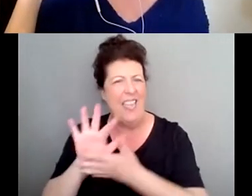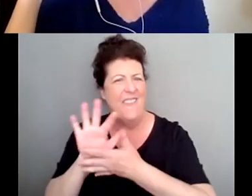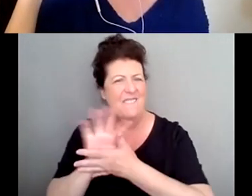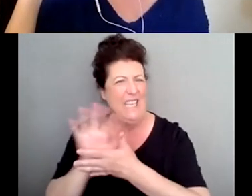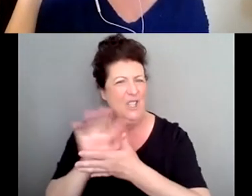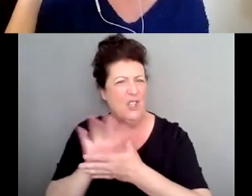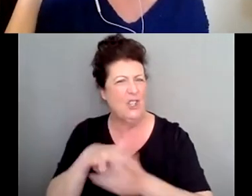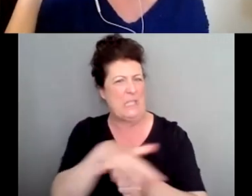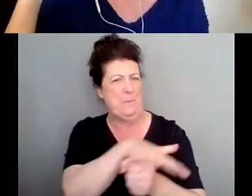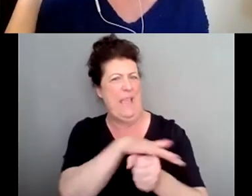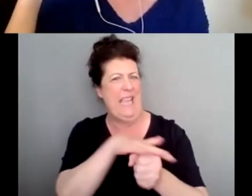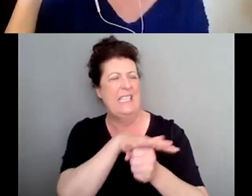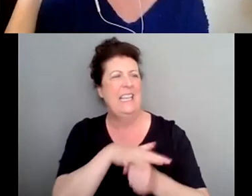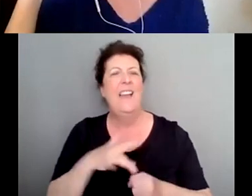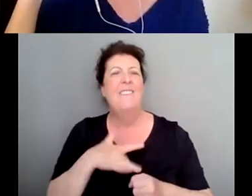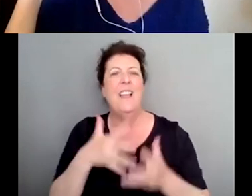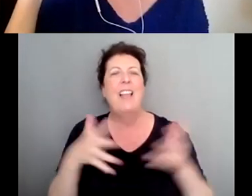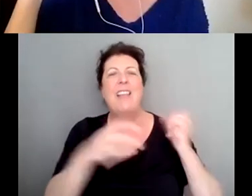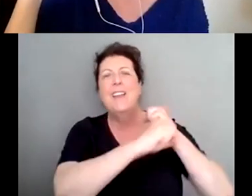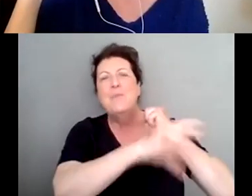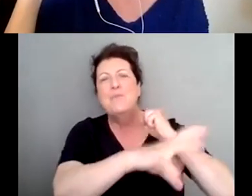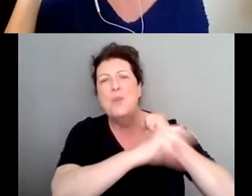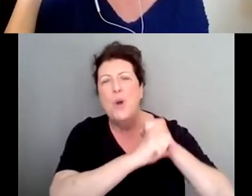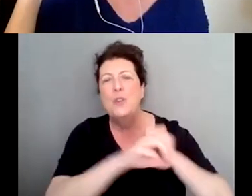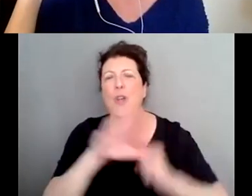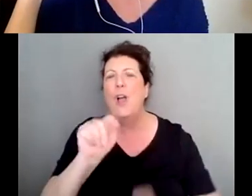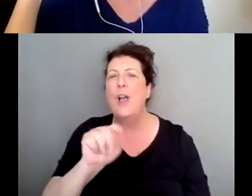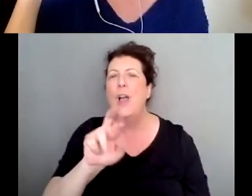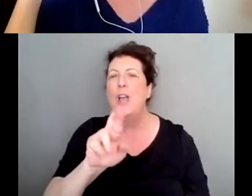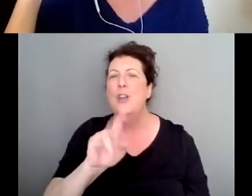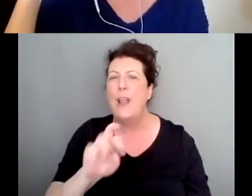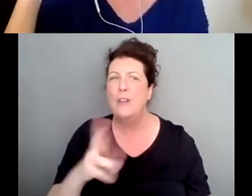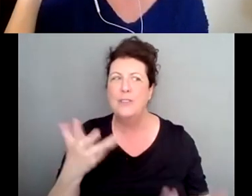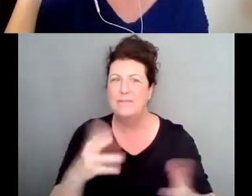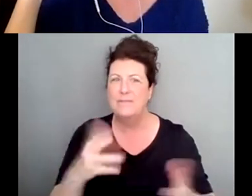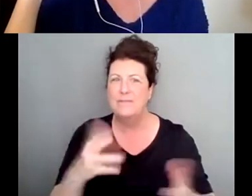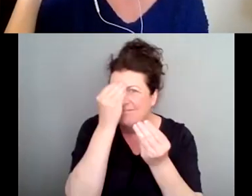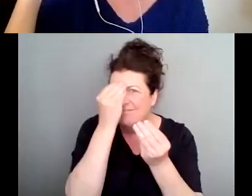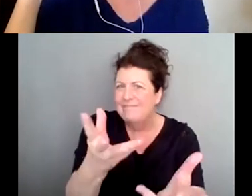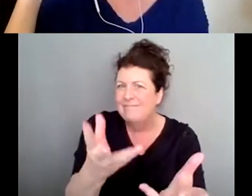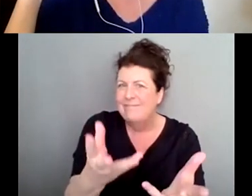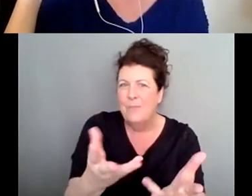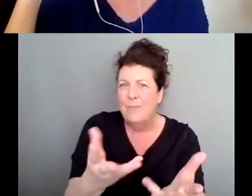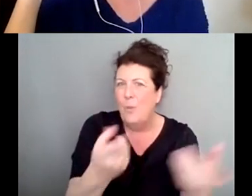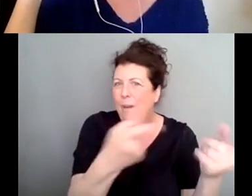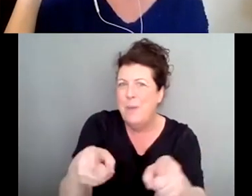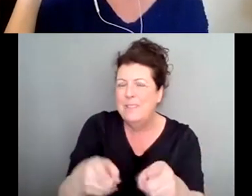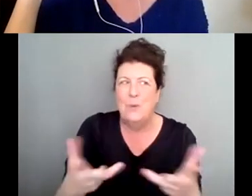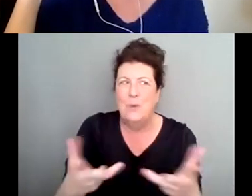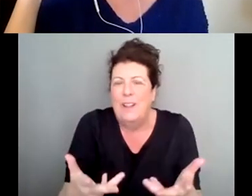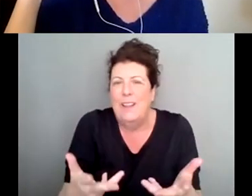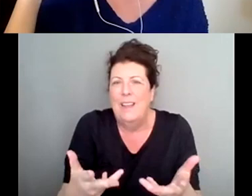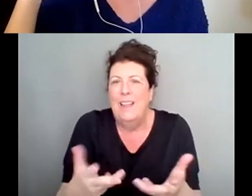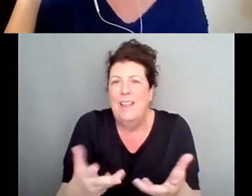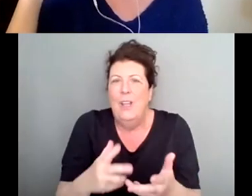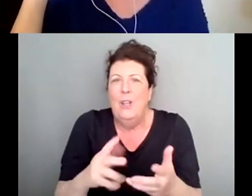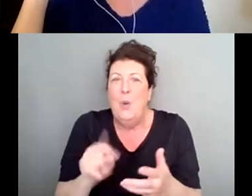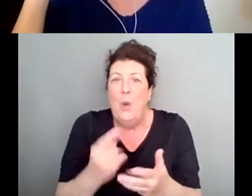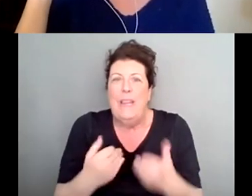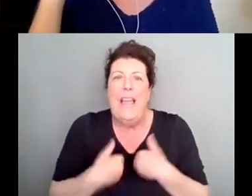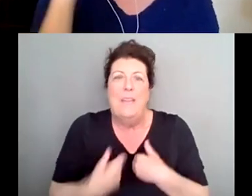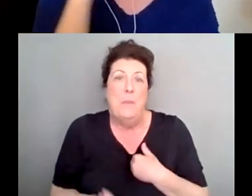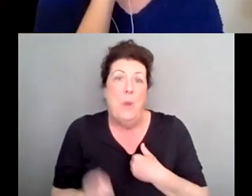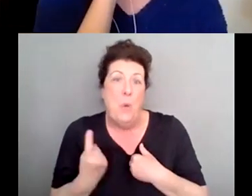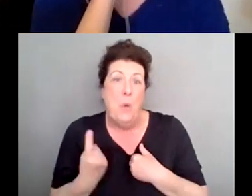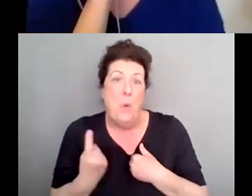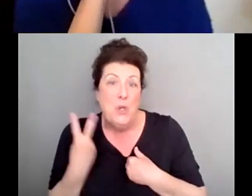a lot of the promotional stuff and trailers, like the jigs kind of up and you really only end up with like maybe one or two like